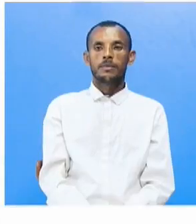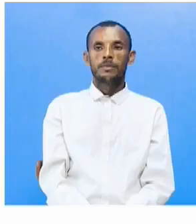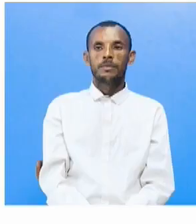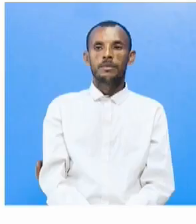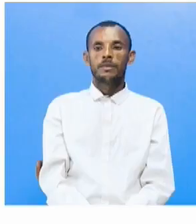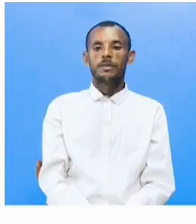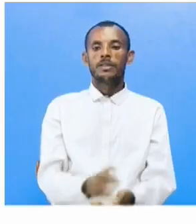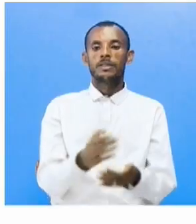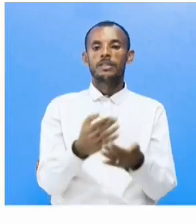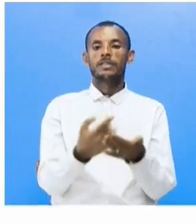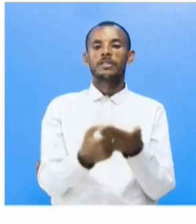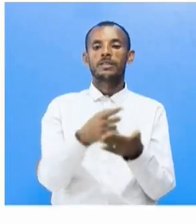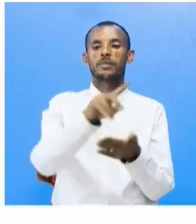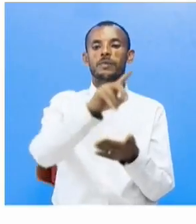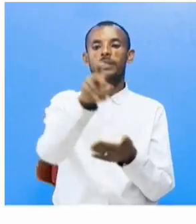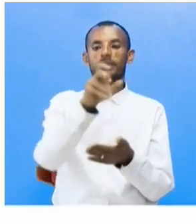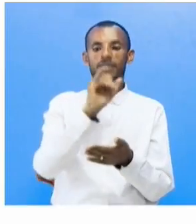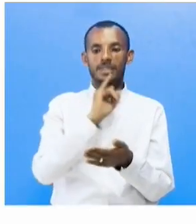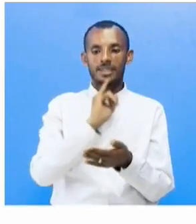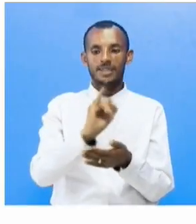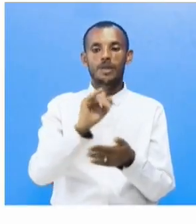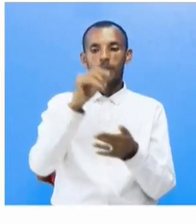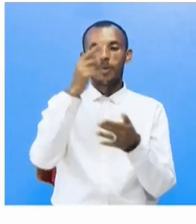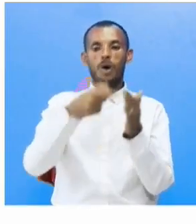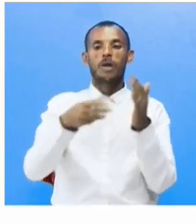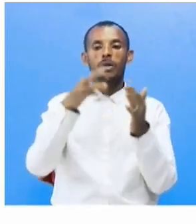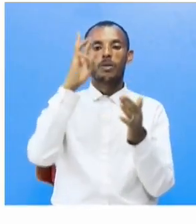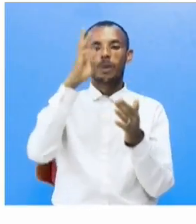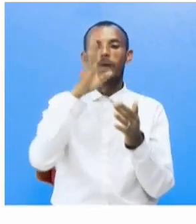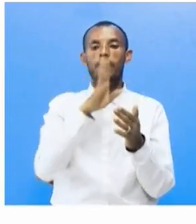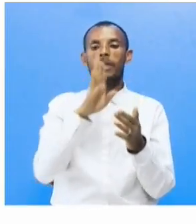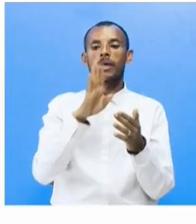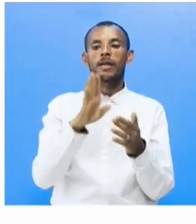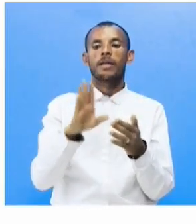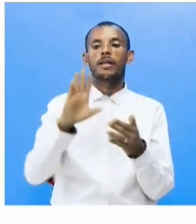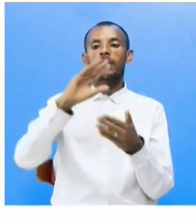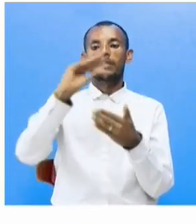The question is, what will be the cost price?